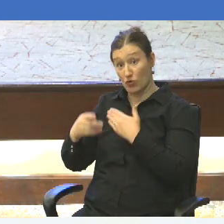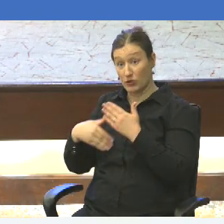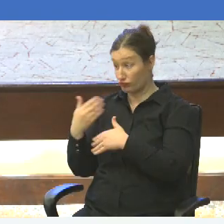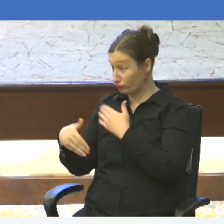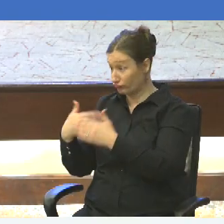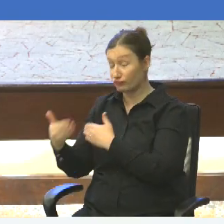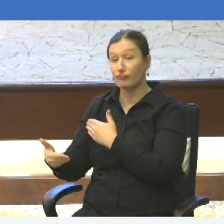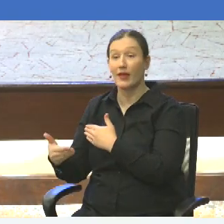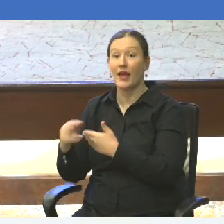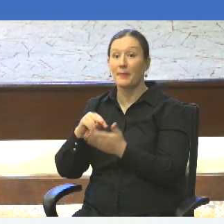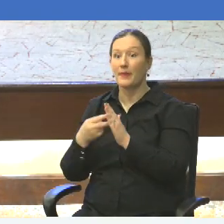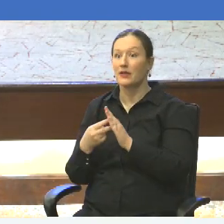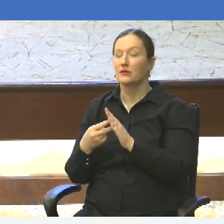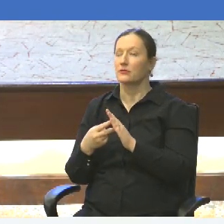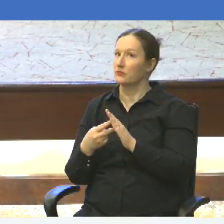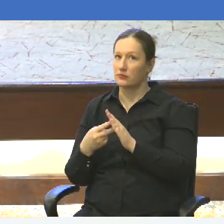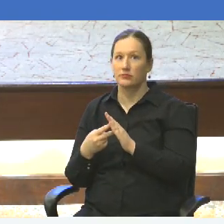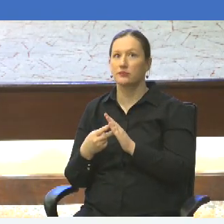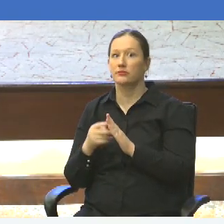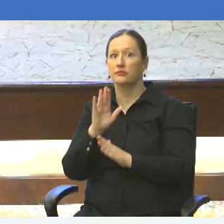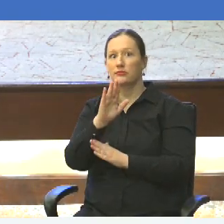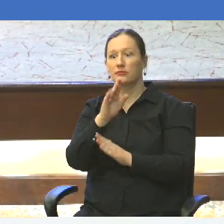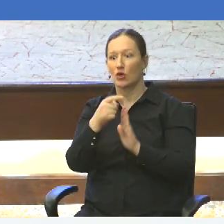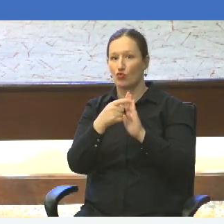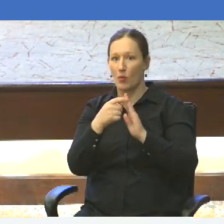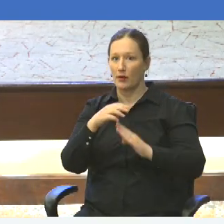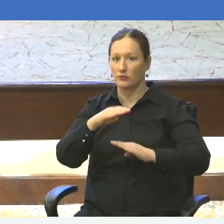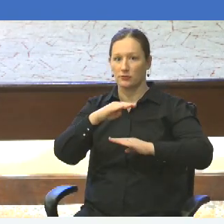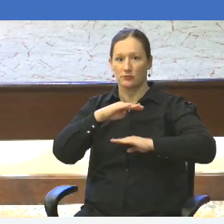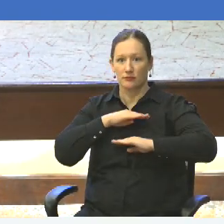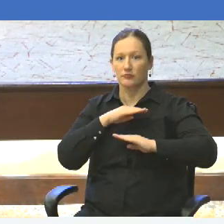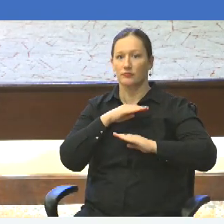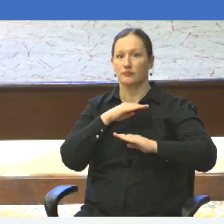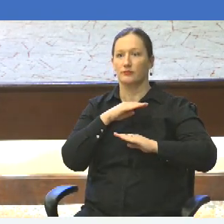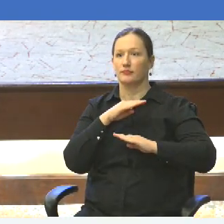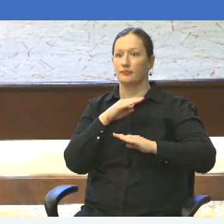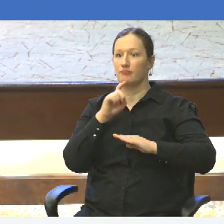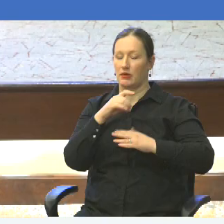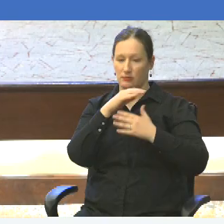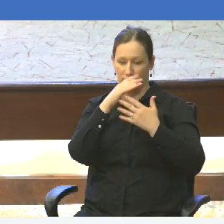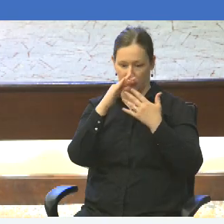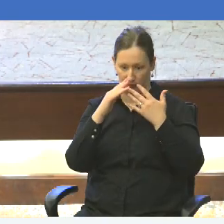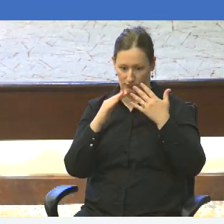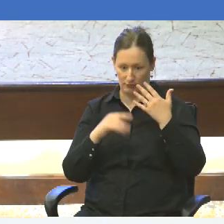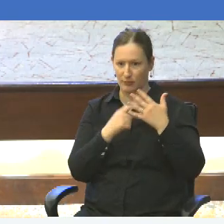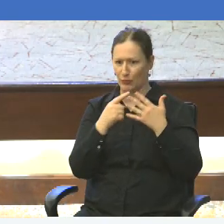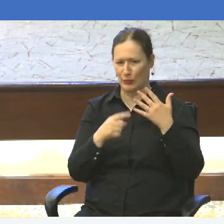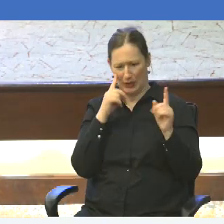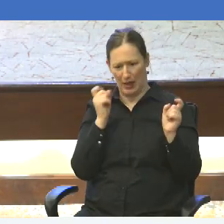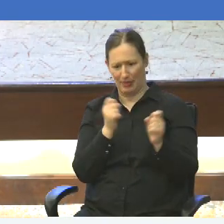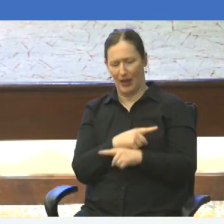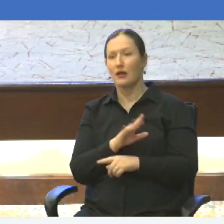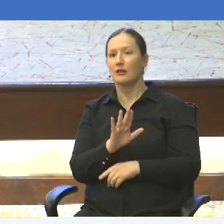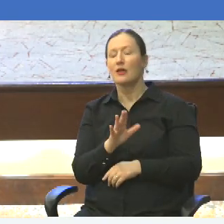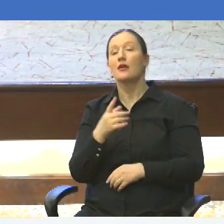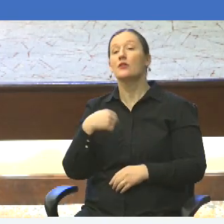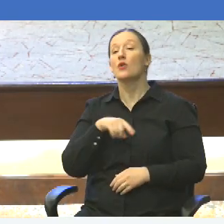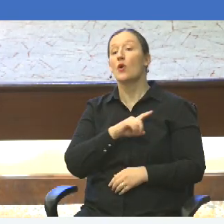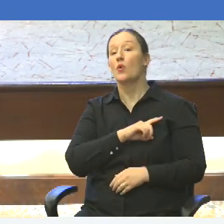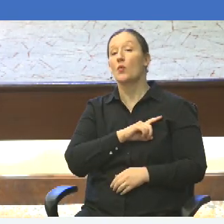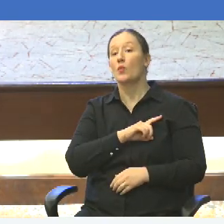and very arduous to understand sometimes. One of those requirements is that the